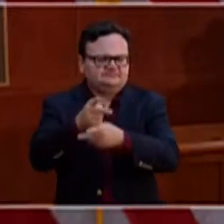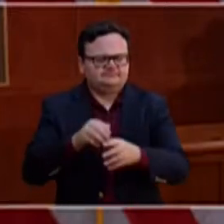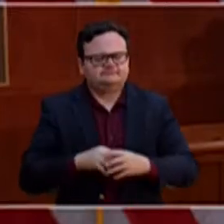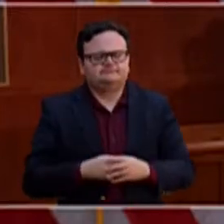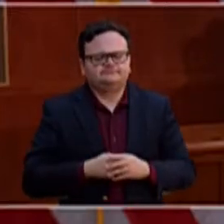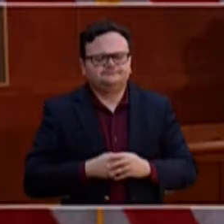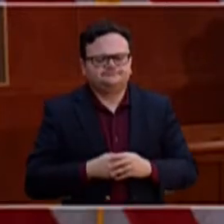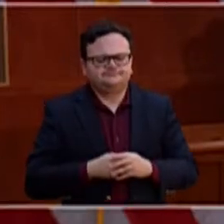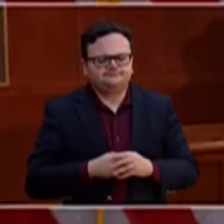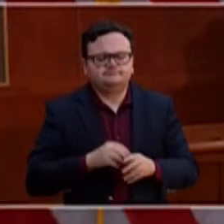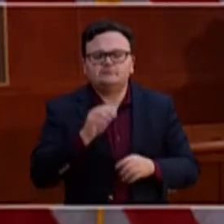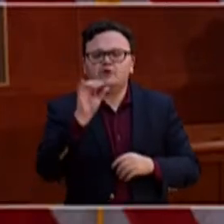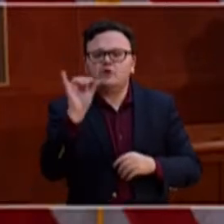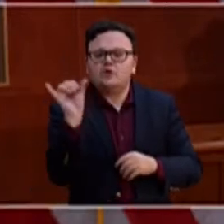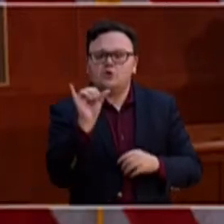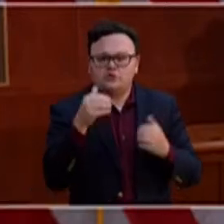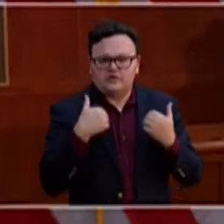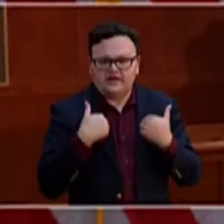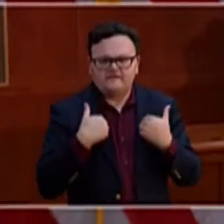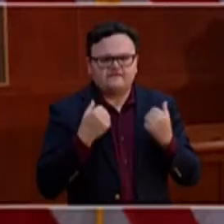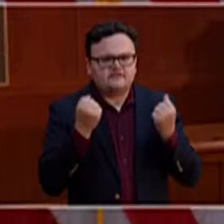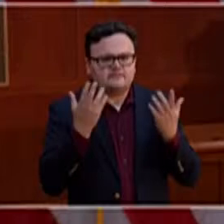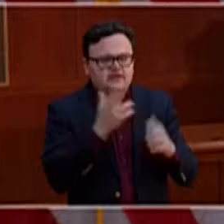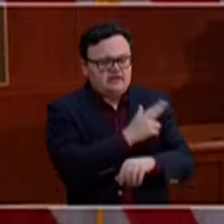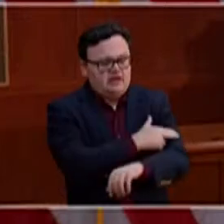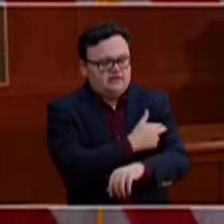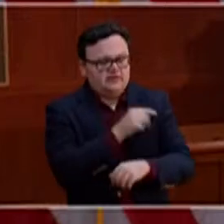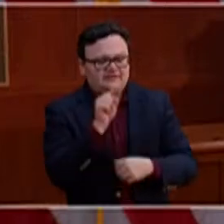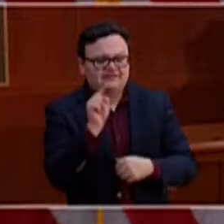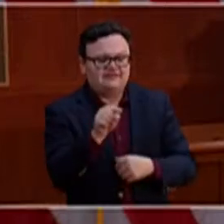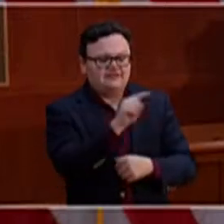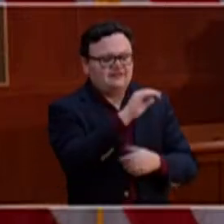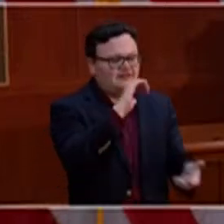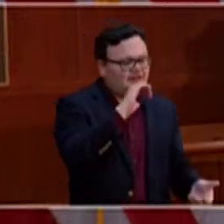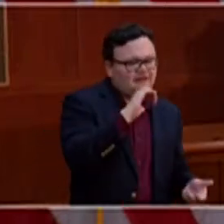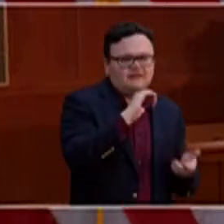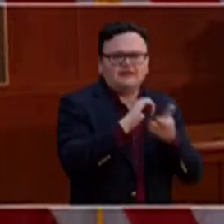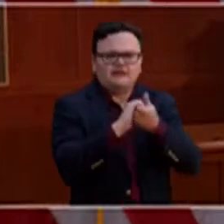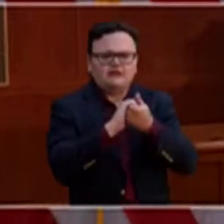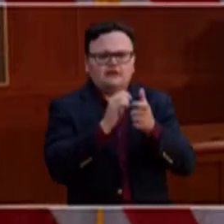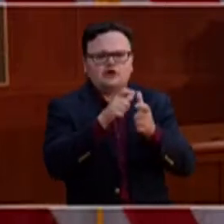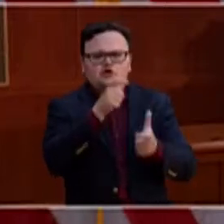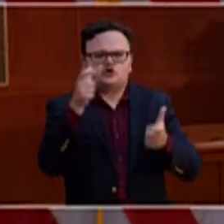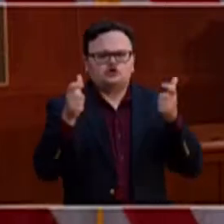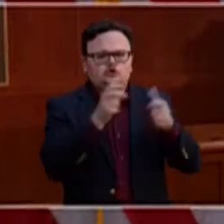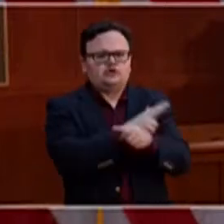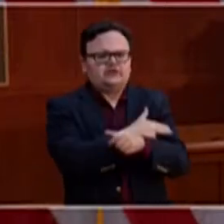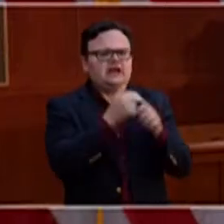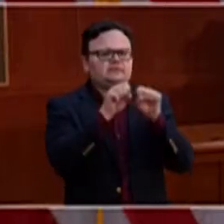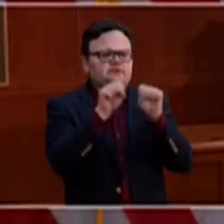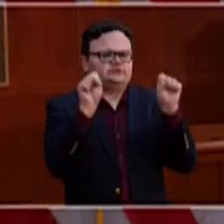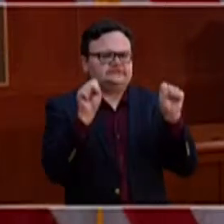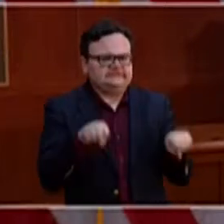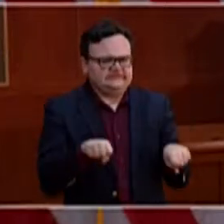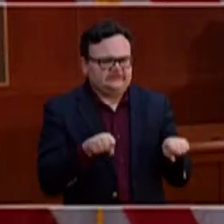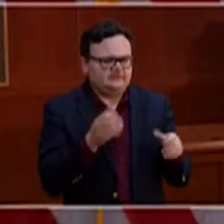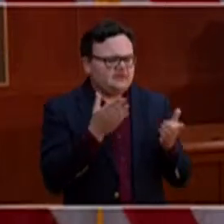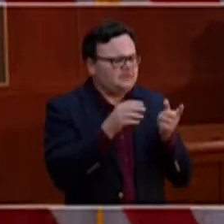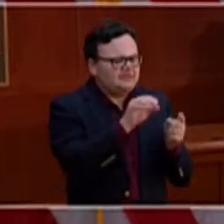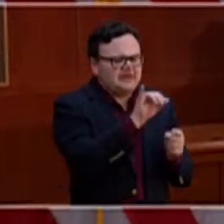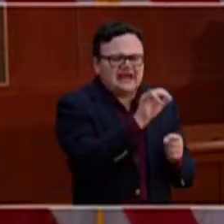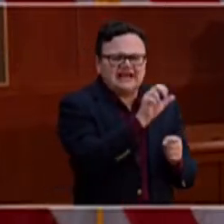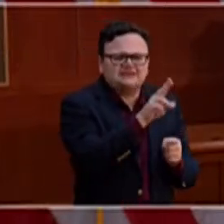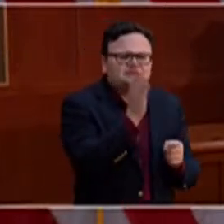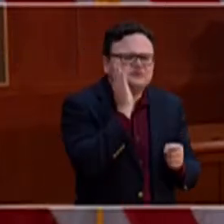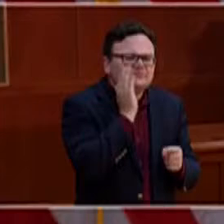a number of hospitals who are part of a larger system who may only have a few ICU beds